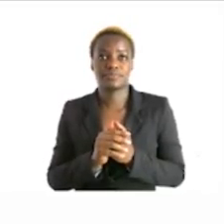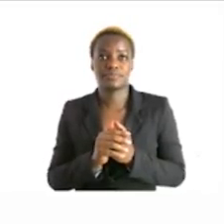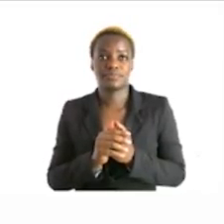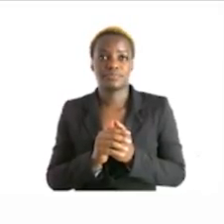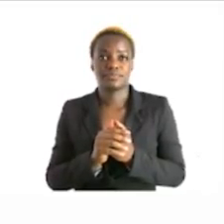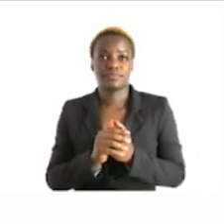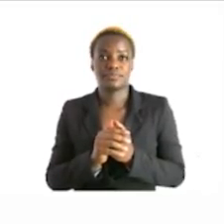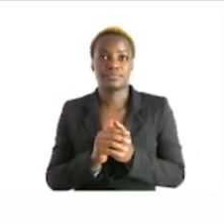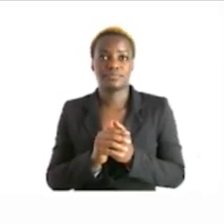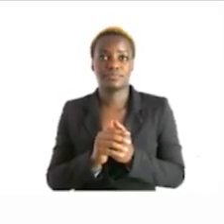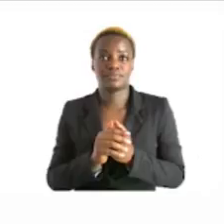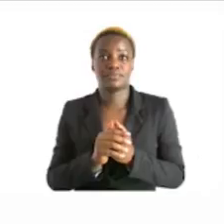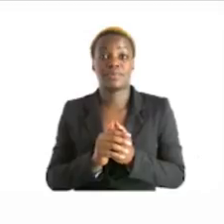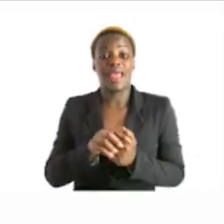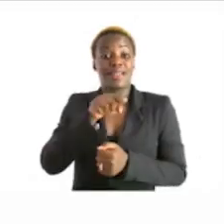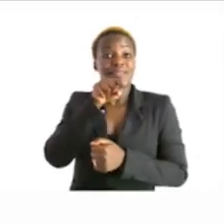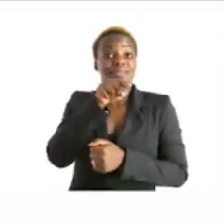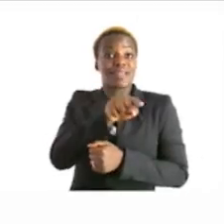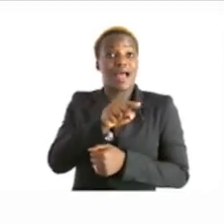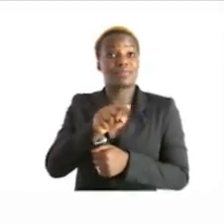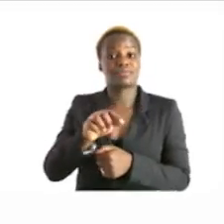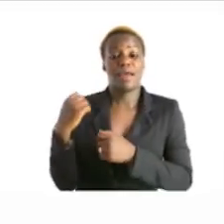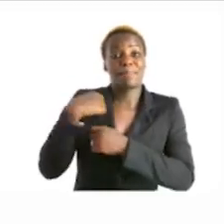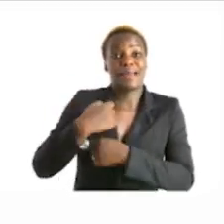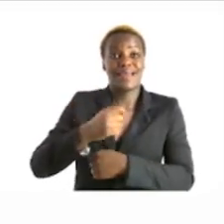that back is mine